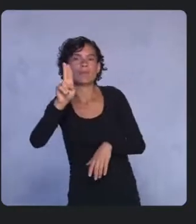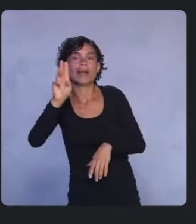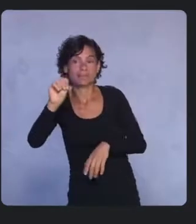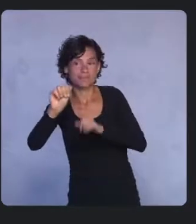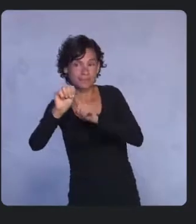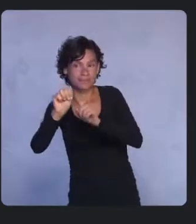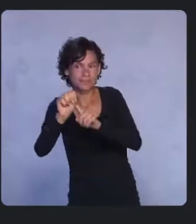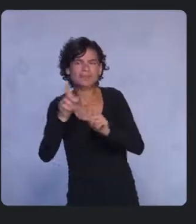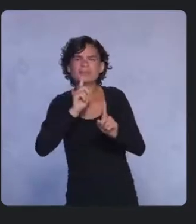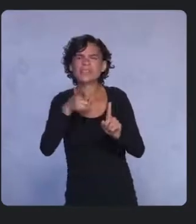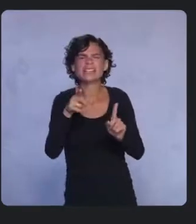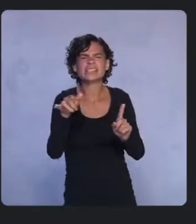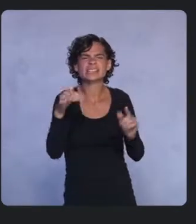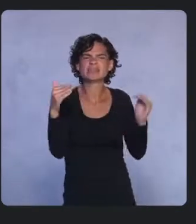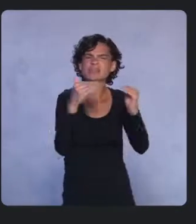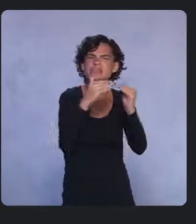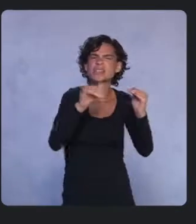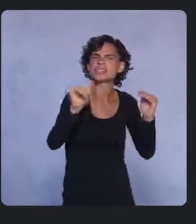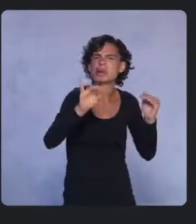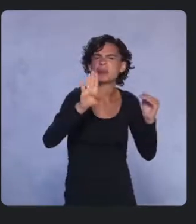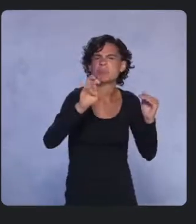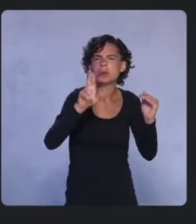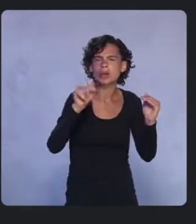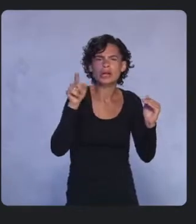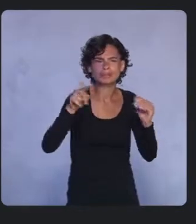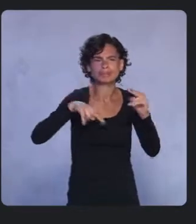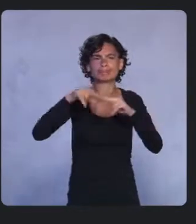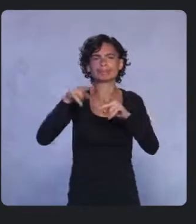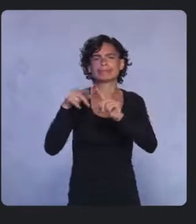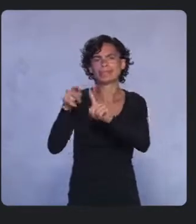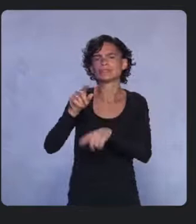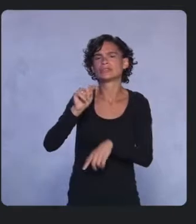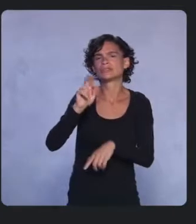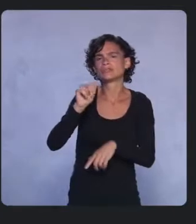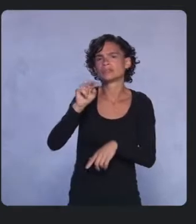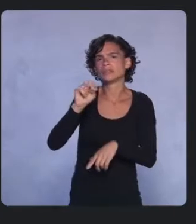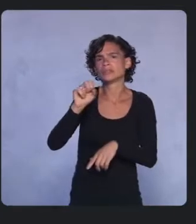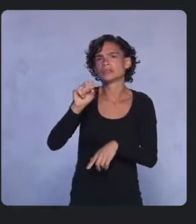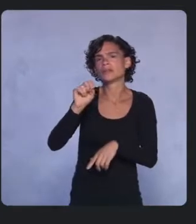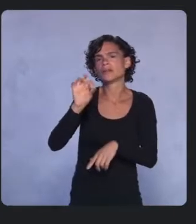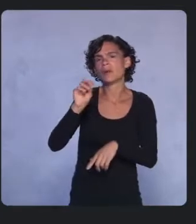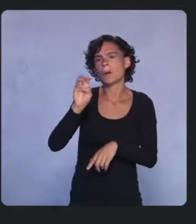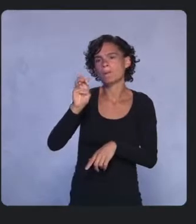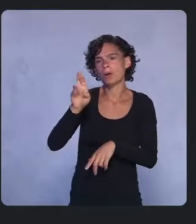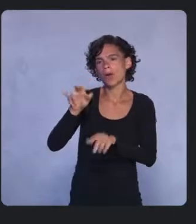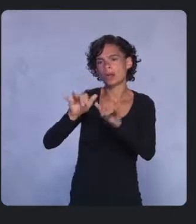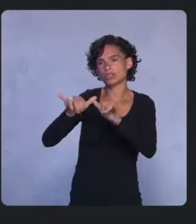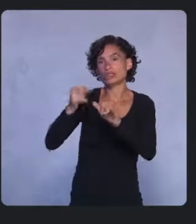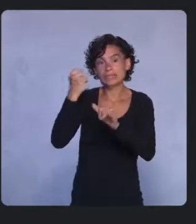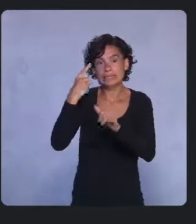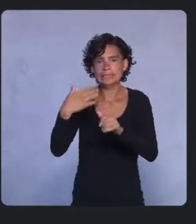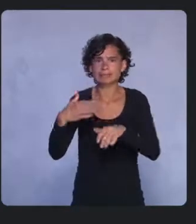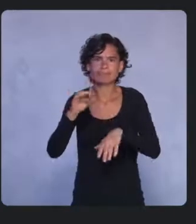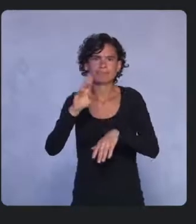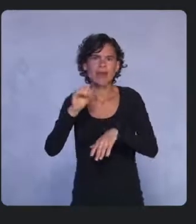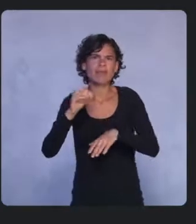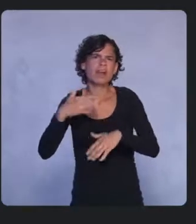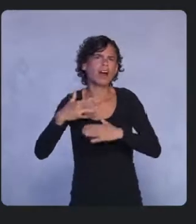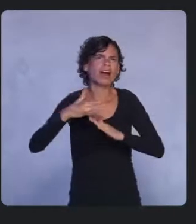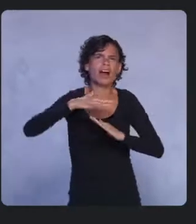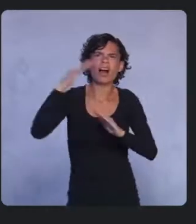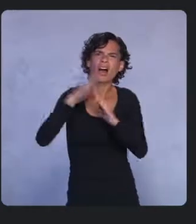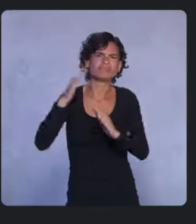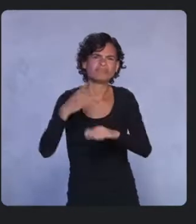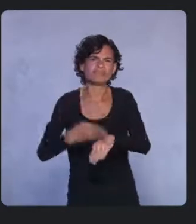Like BERT, it's built on the transformer architecture, but it turns up the dial. You see, MUM is